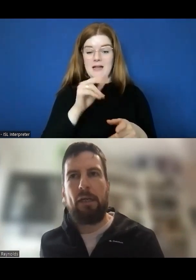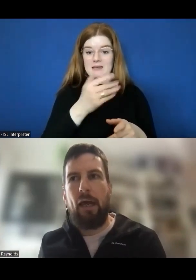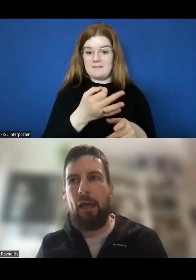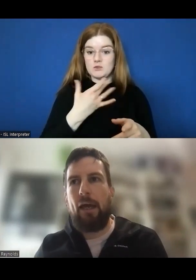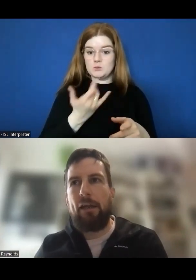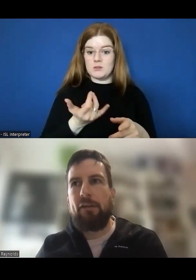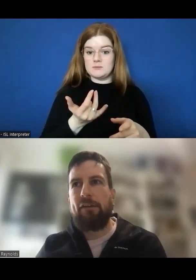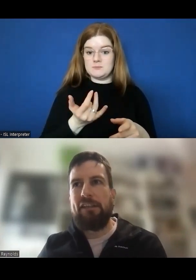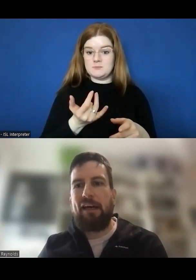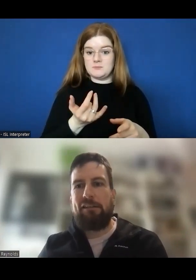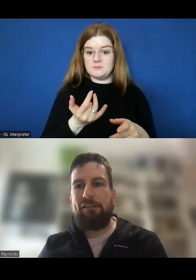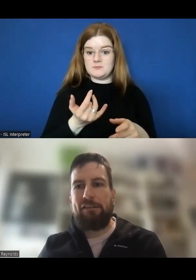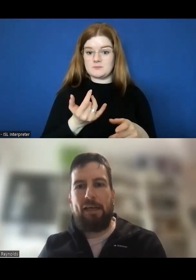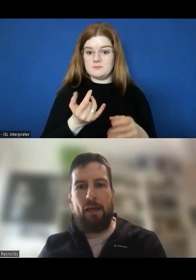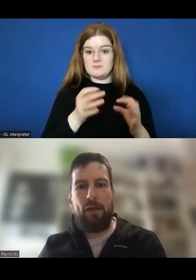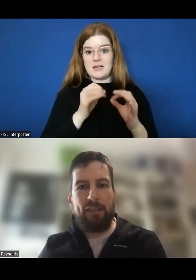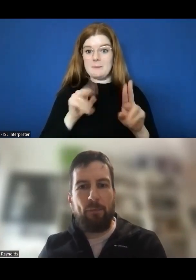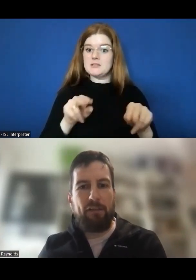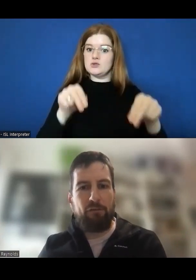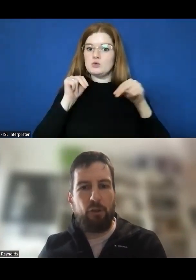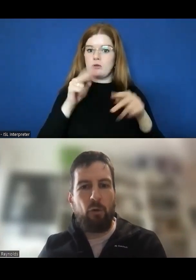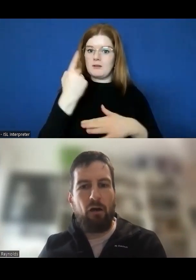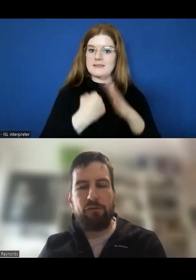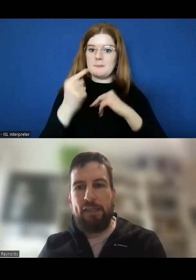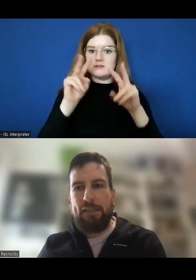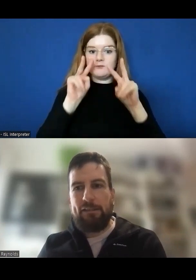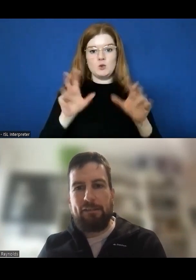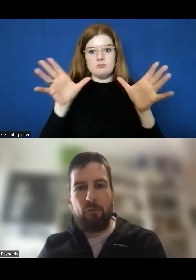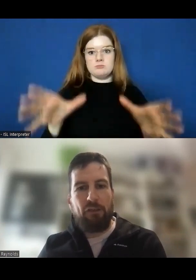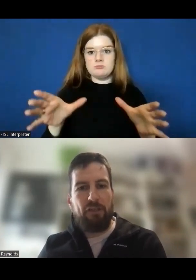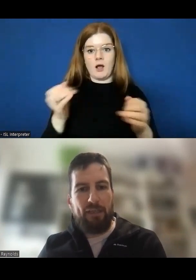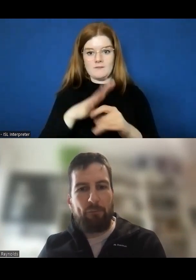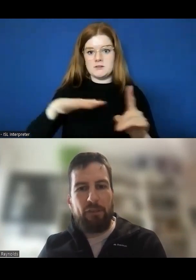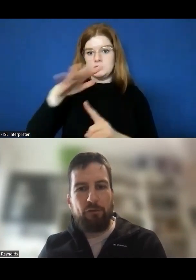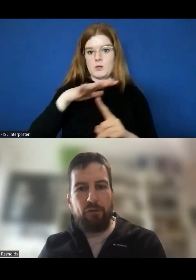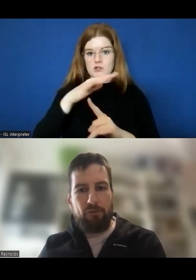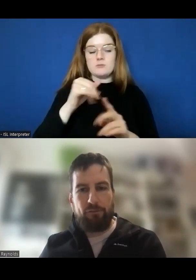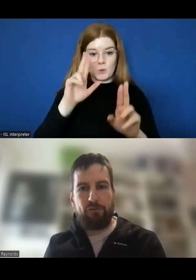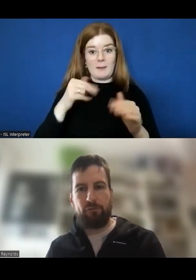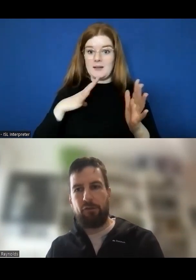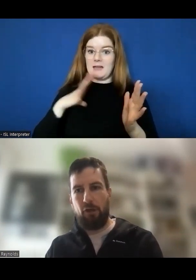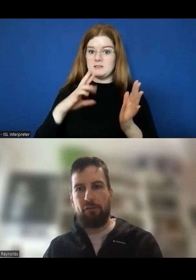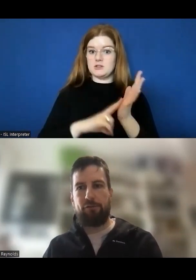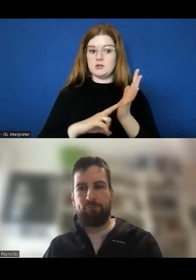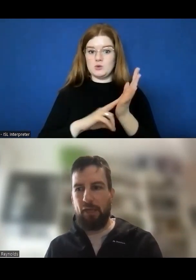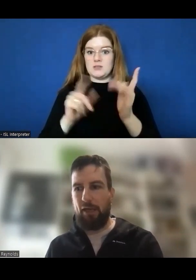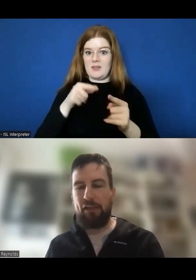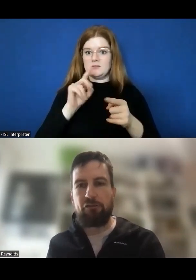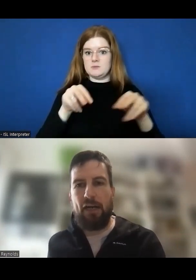a detached, independent view of the situation, and can be useful to kind